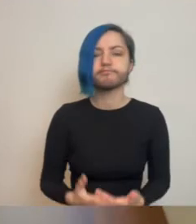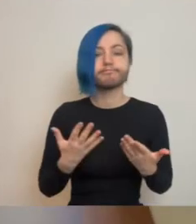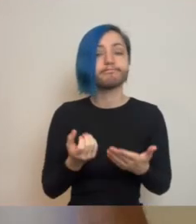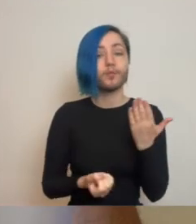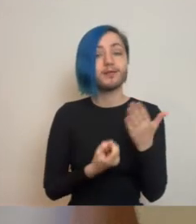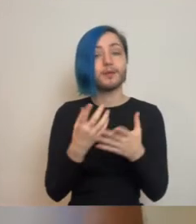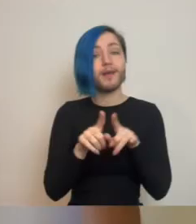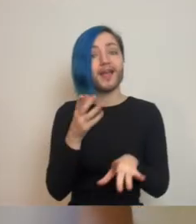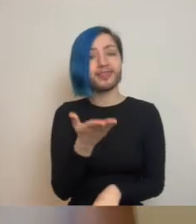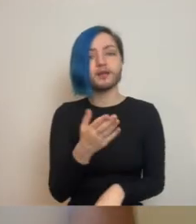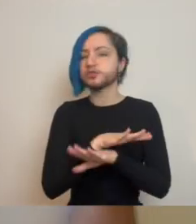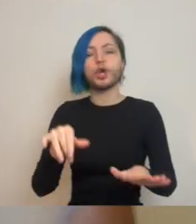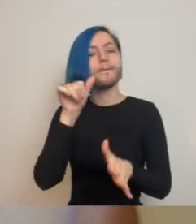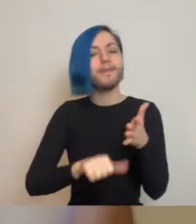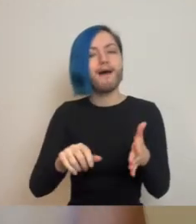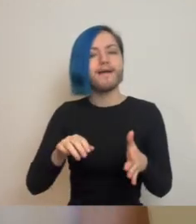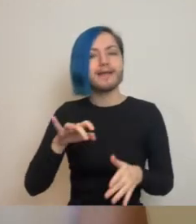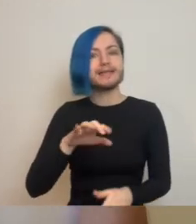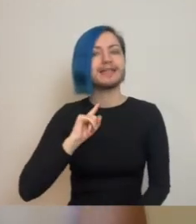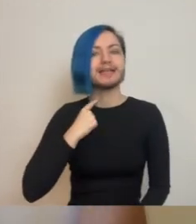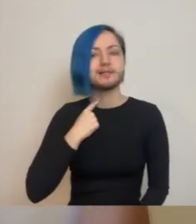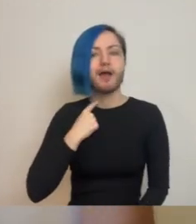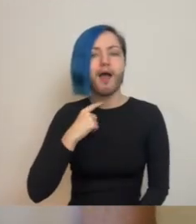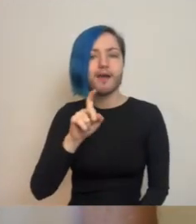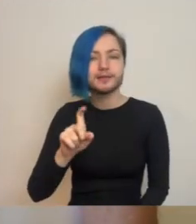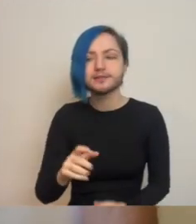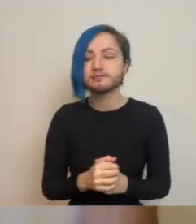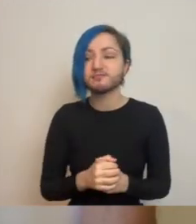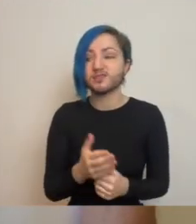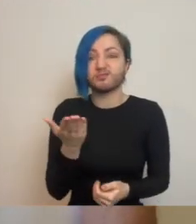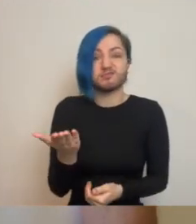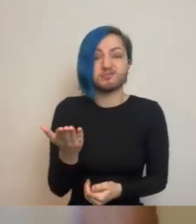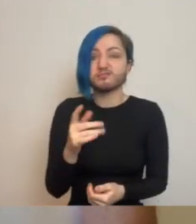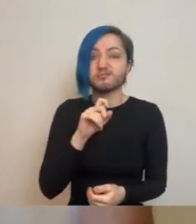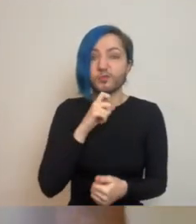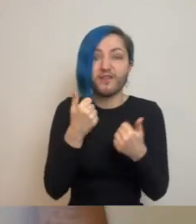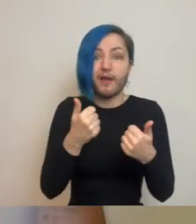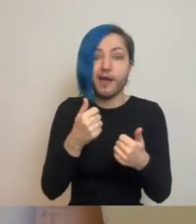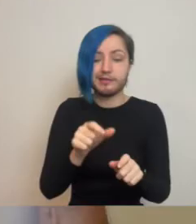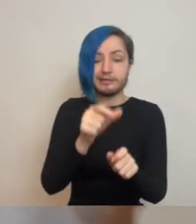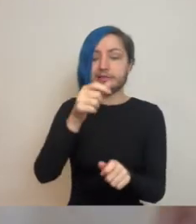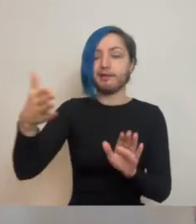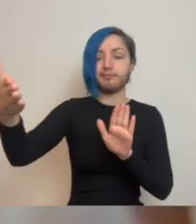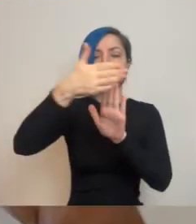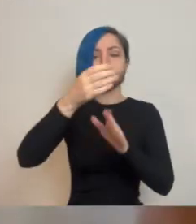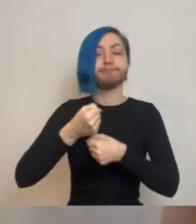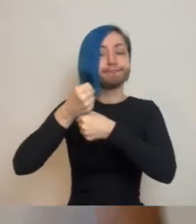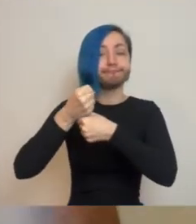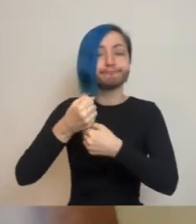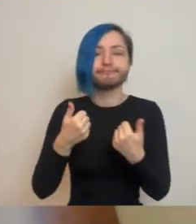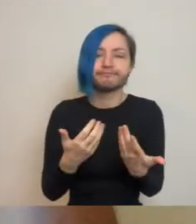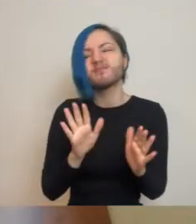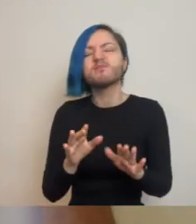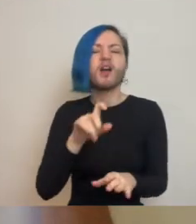You'd end up with that. Don't buy insecticide. To be honest, I could probably stick that on a stick and that would be my